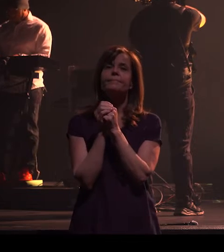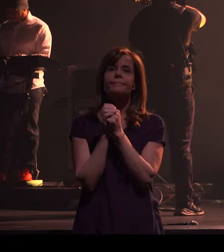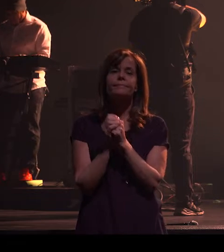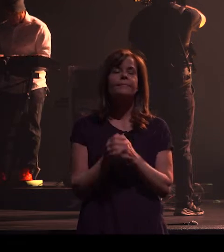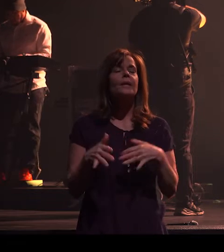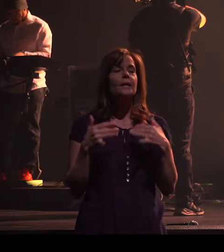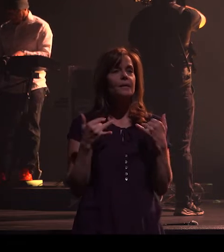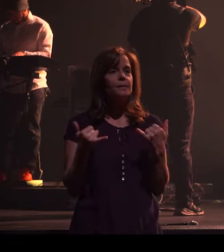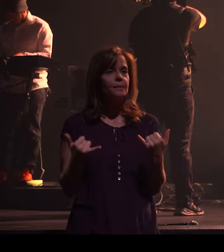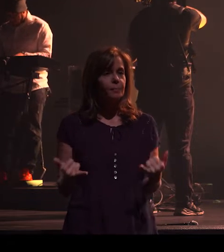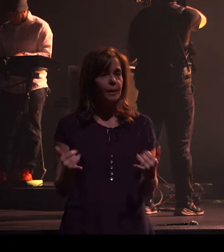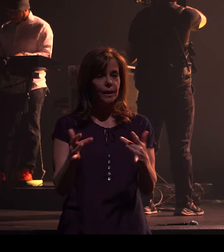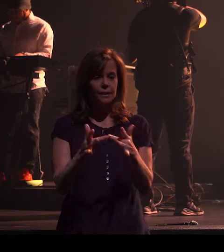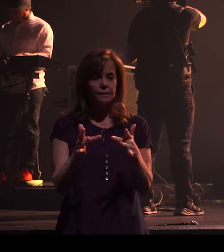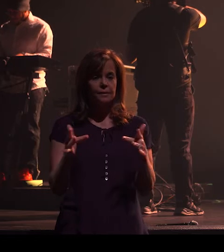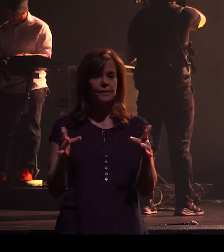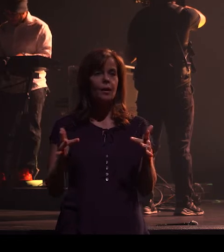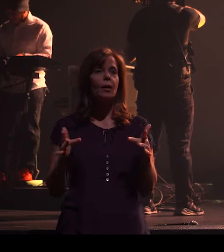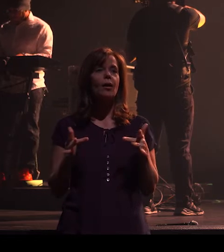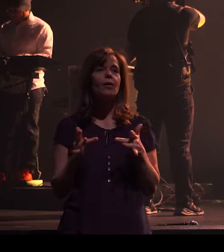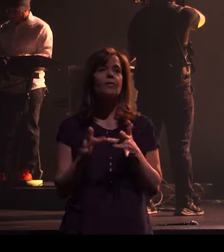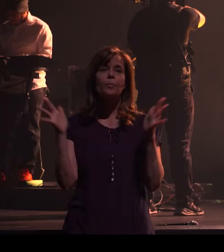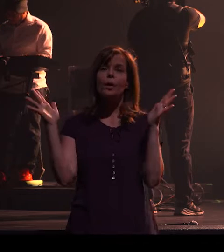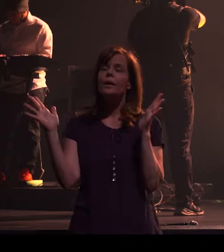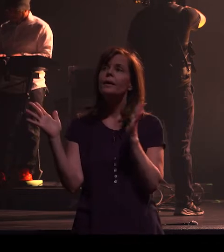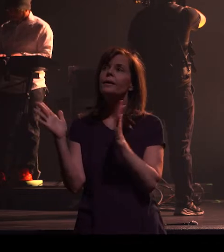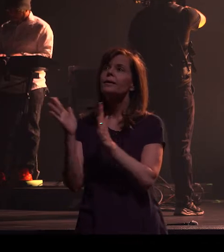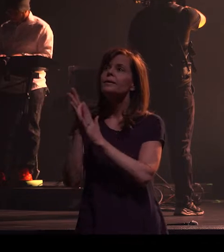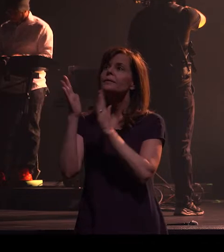worship. This is a place of